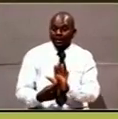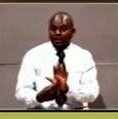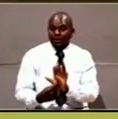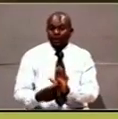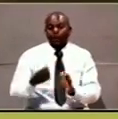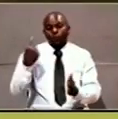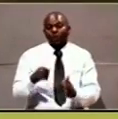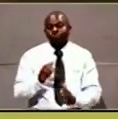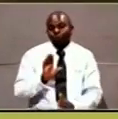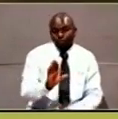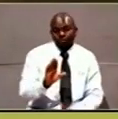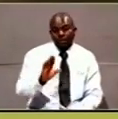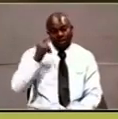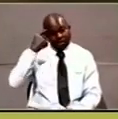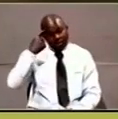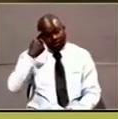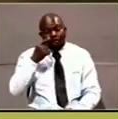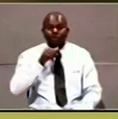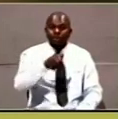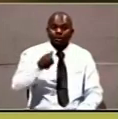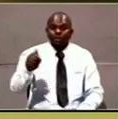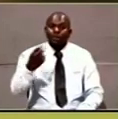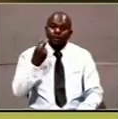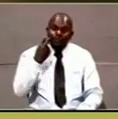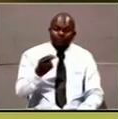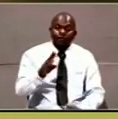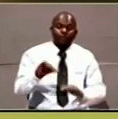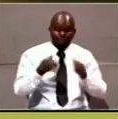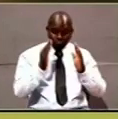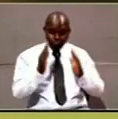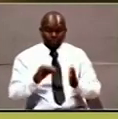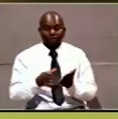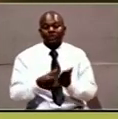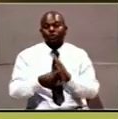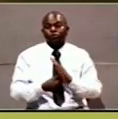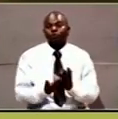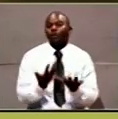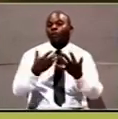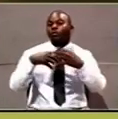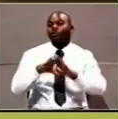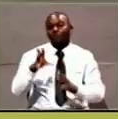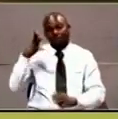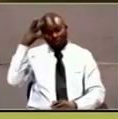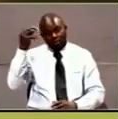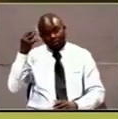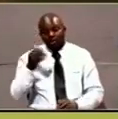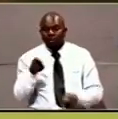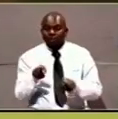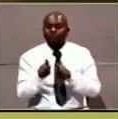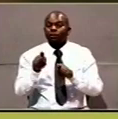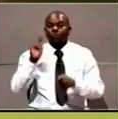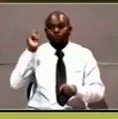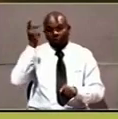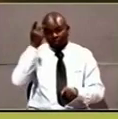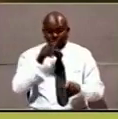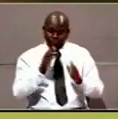think, their own views and so on about the matter of the integration of the Horn, which then gives us the possibility